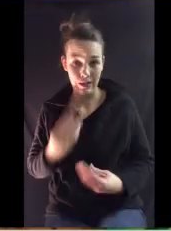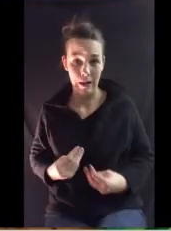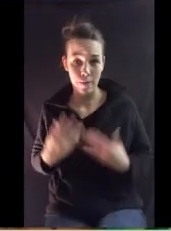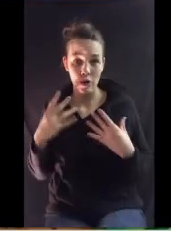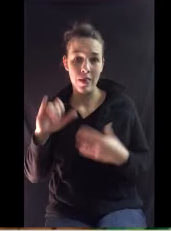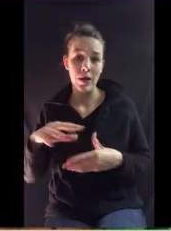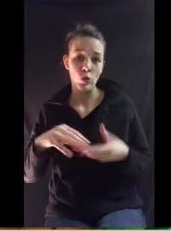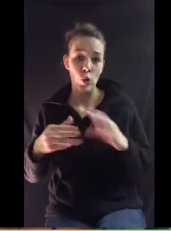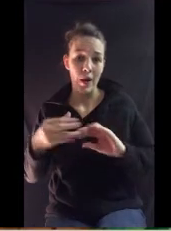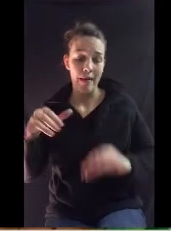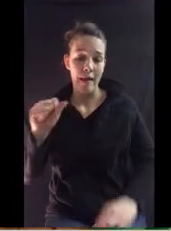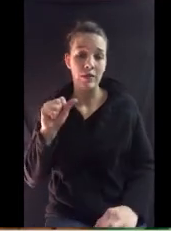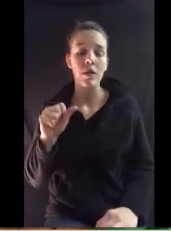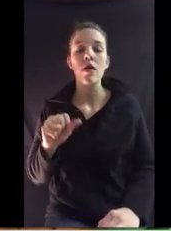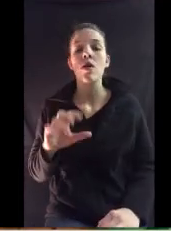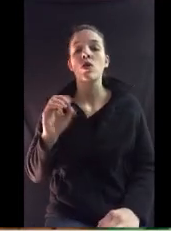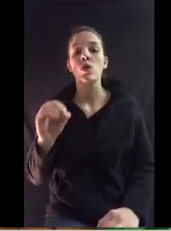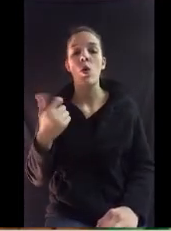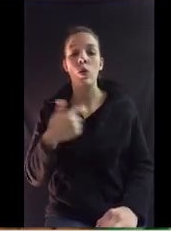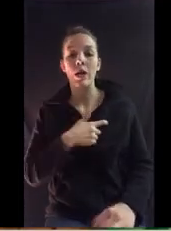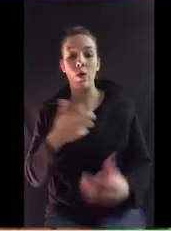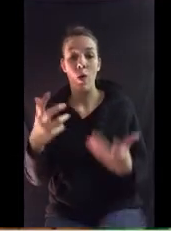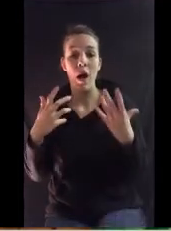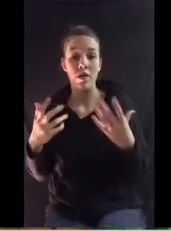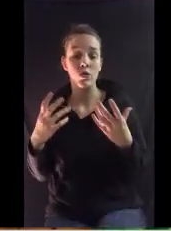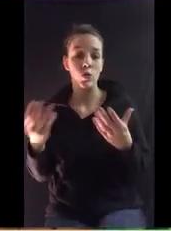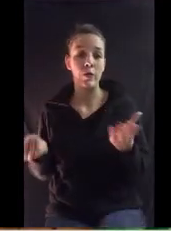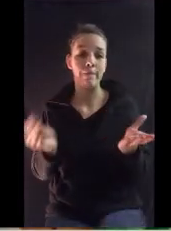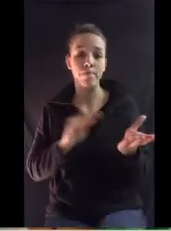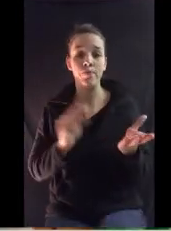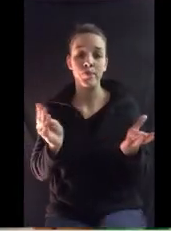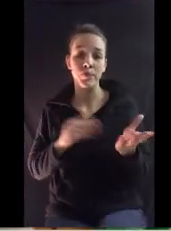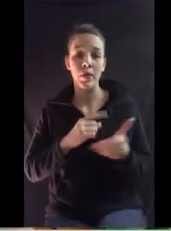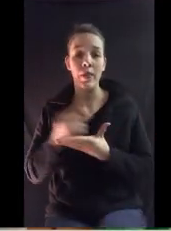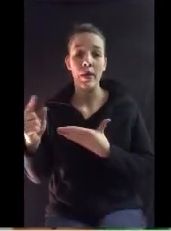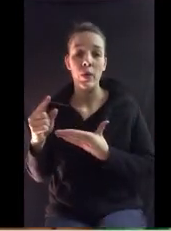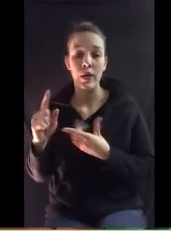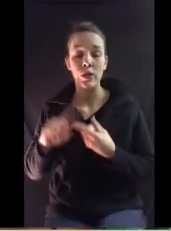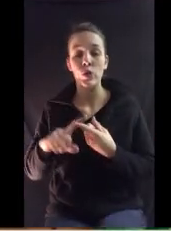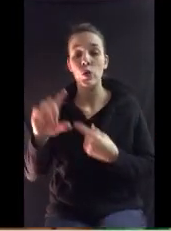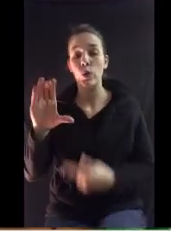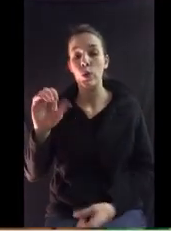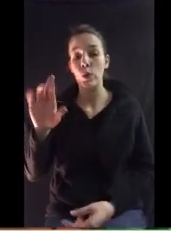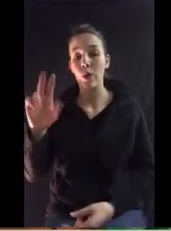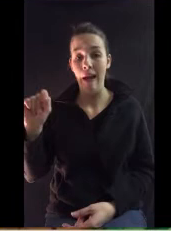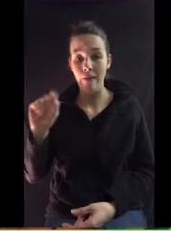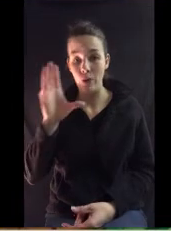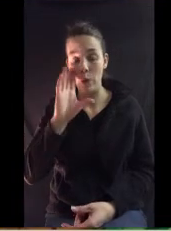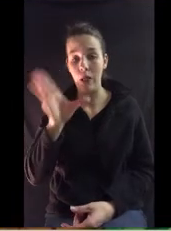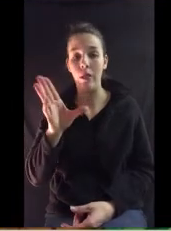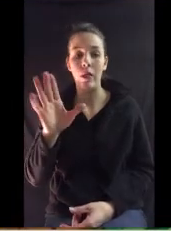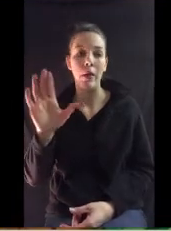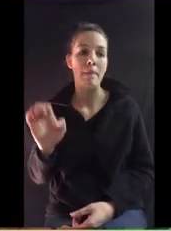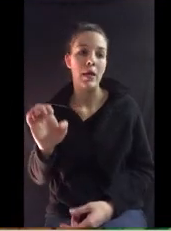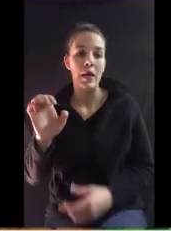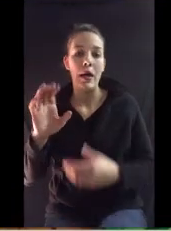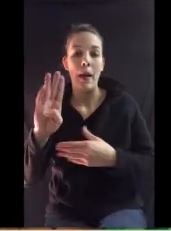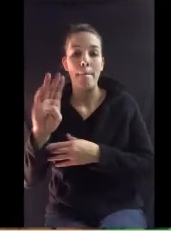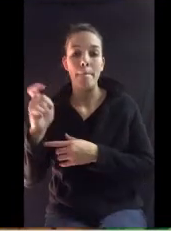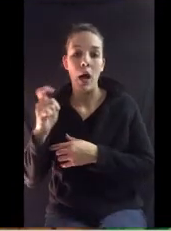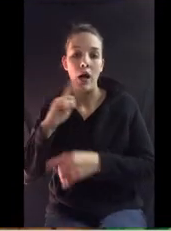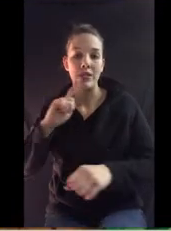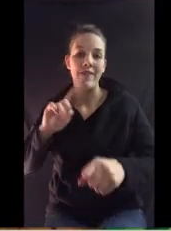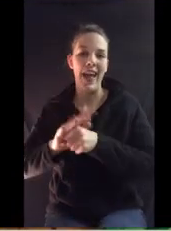we get a lot of inspiration from that story. So if we want to also turn this week to our craft, is going to